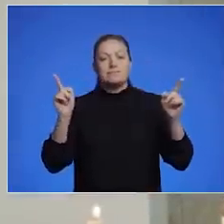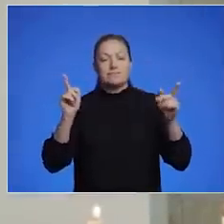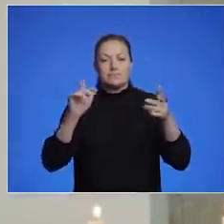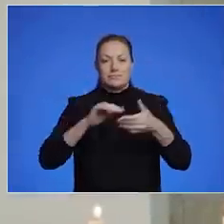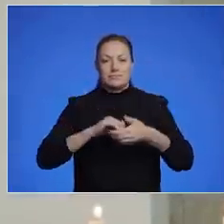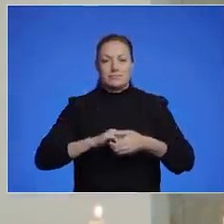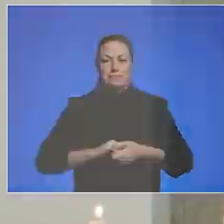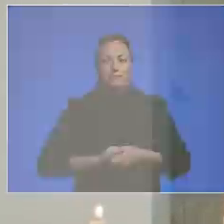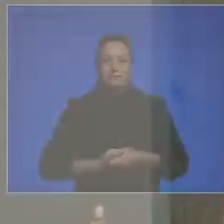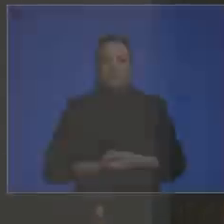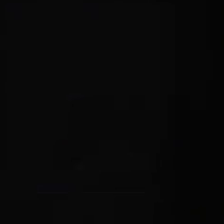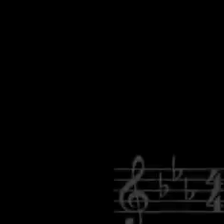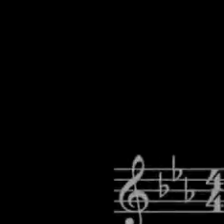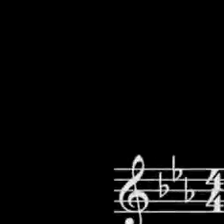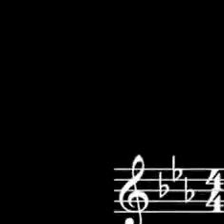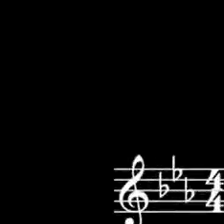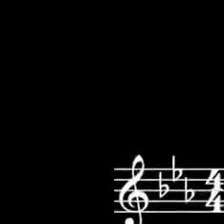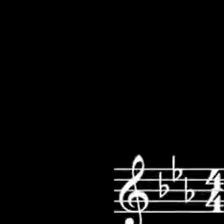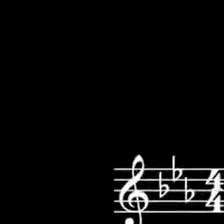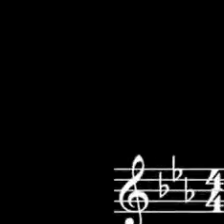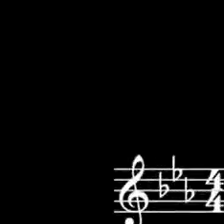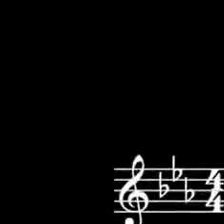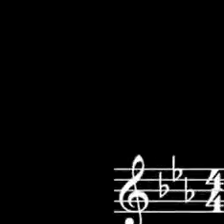glory as they acclaim.